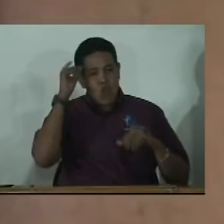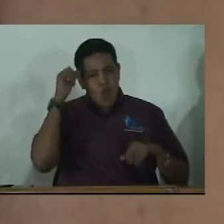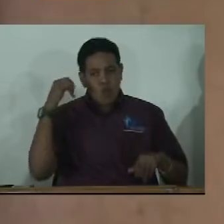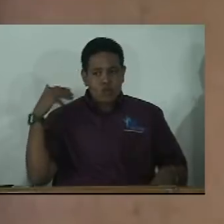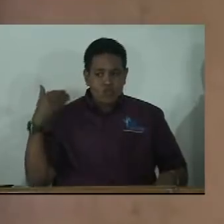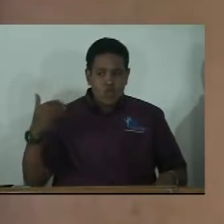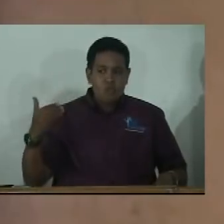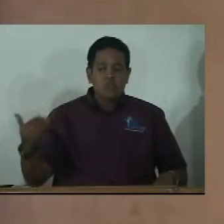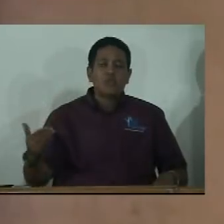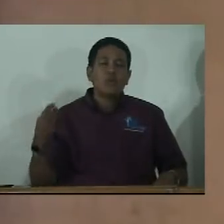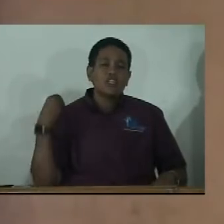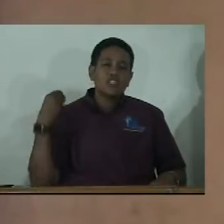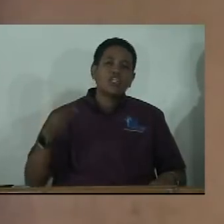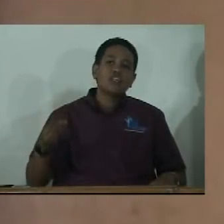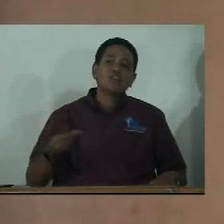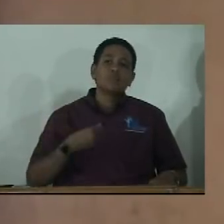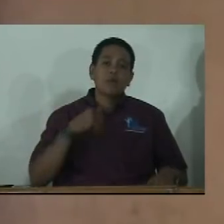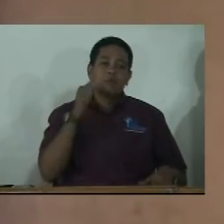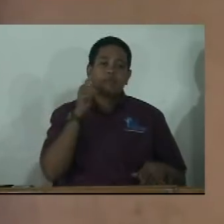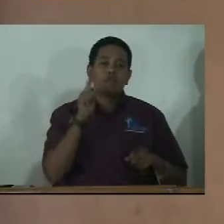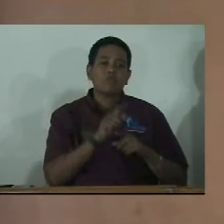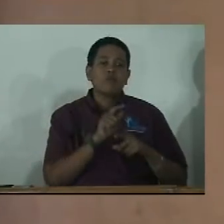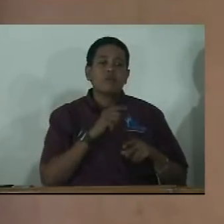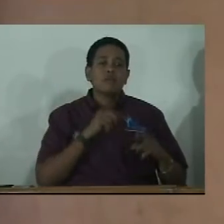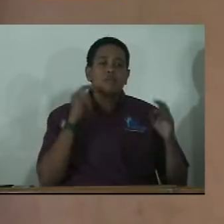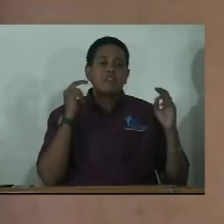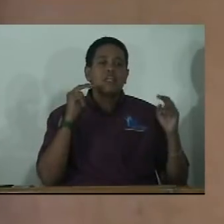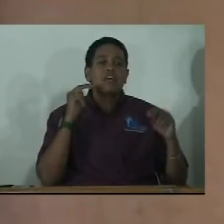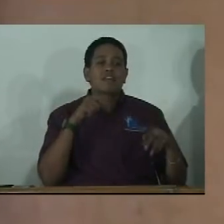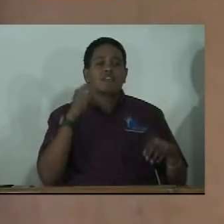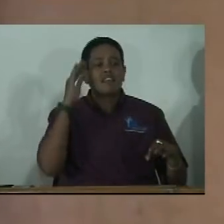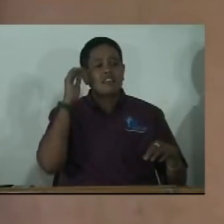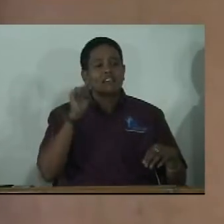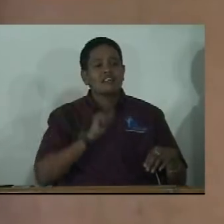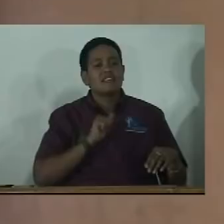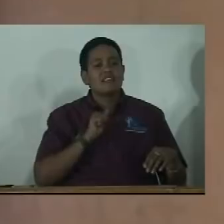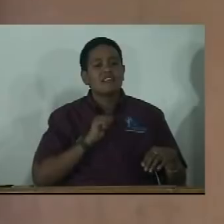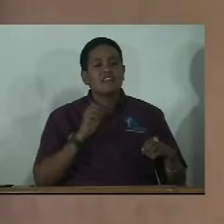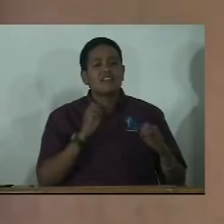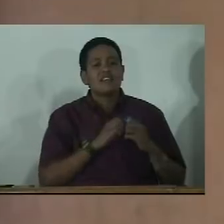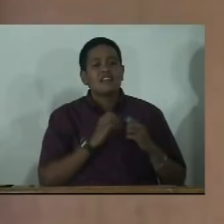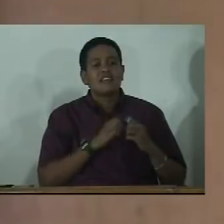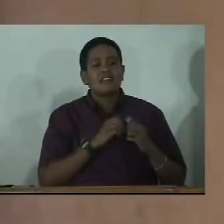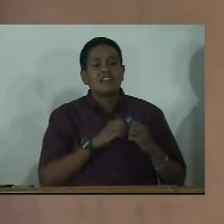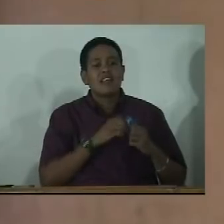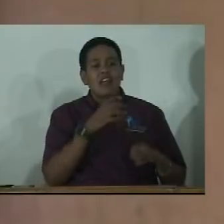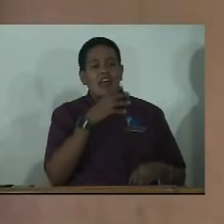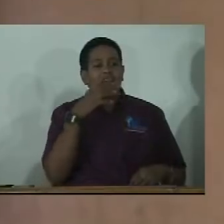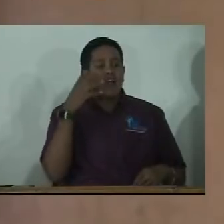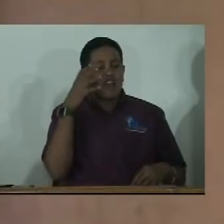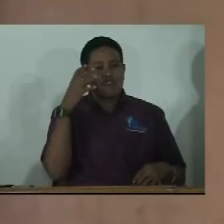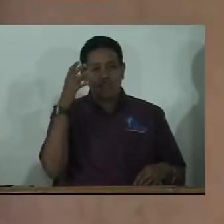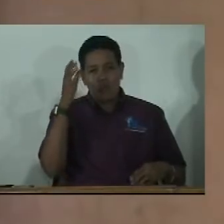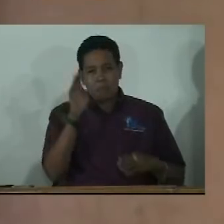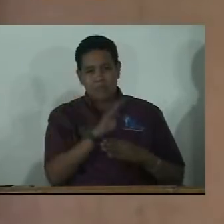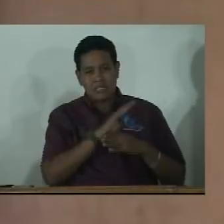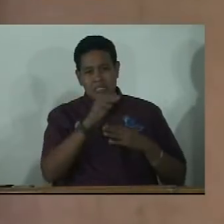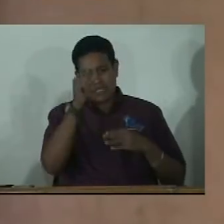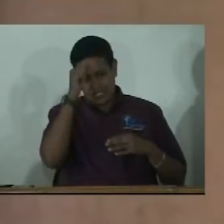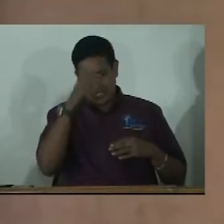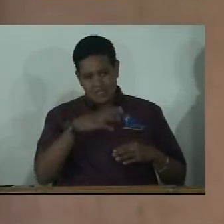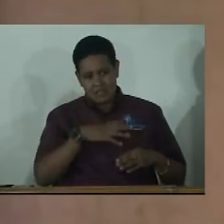generations, my brother and my nephews, they think of themselves more as agribusinessmen. They're much